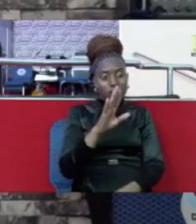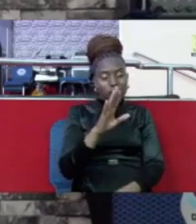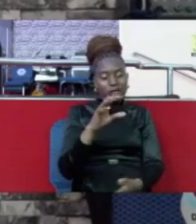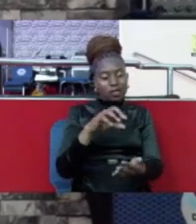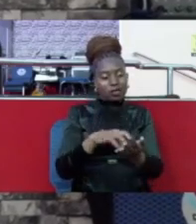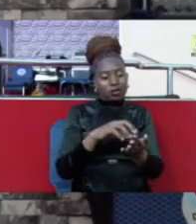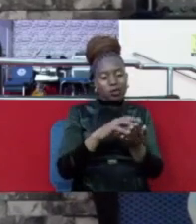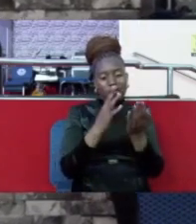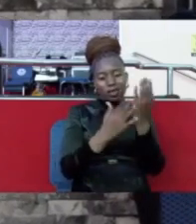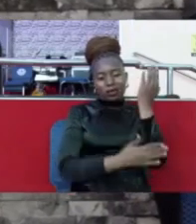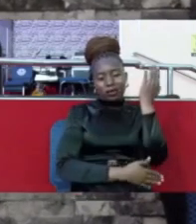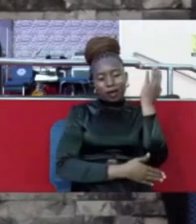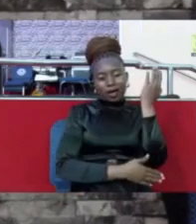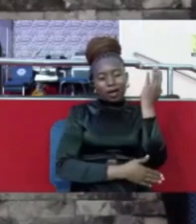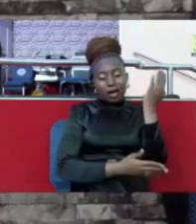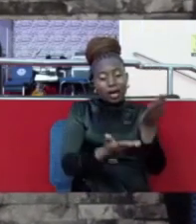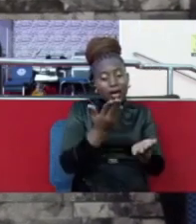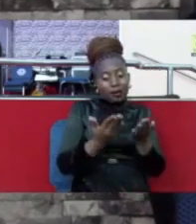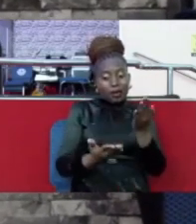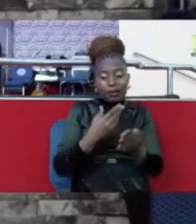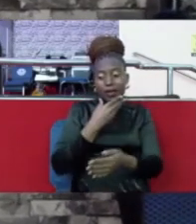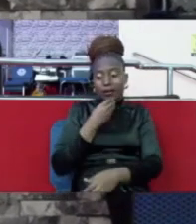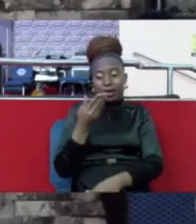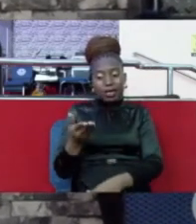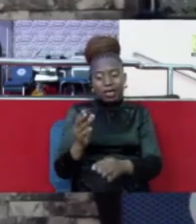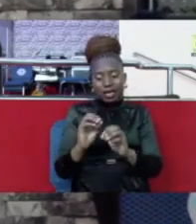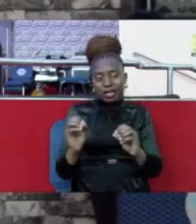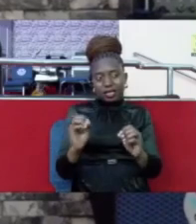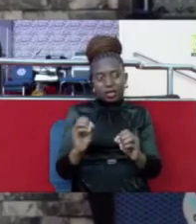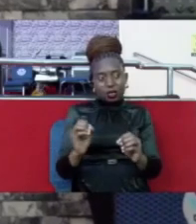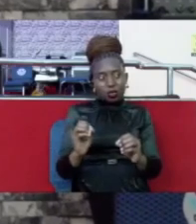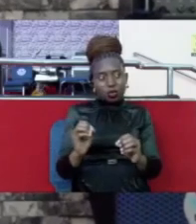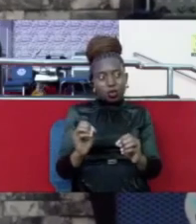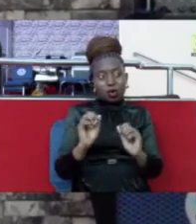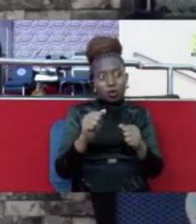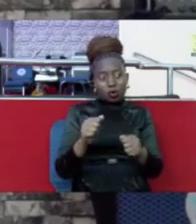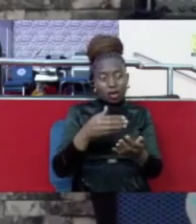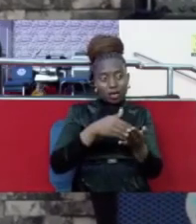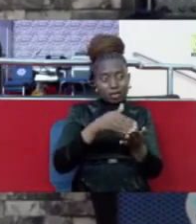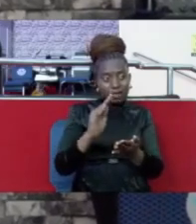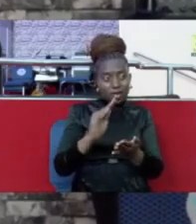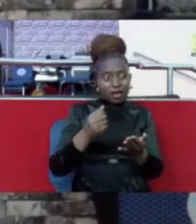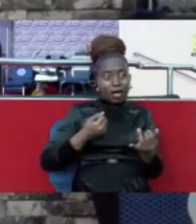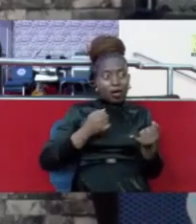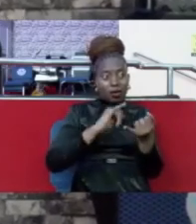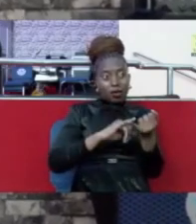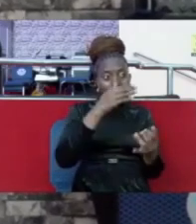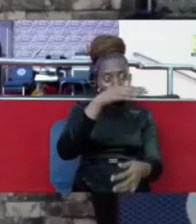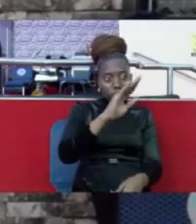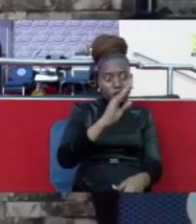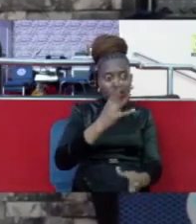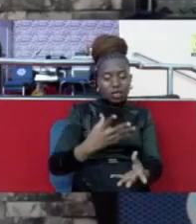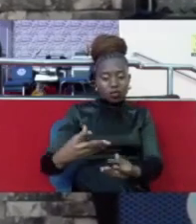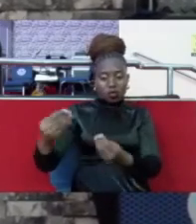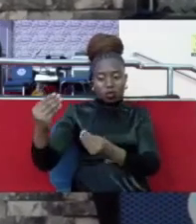and there's no men there, he should send his wife and let her and a friend go and